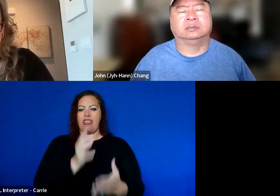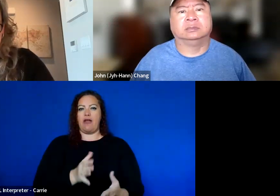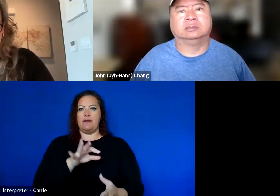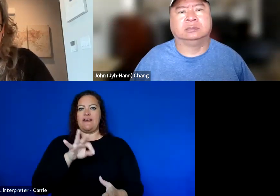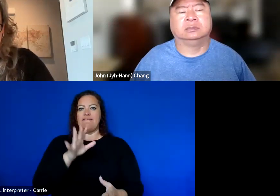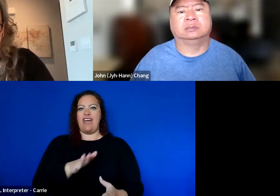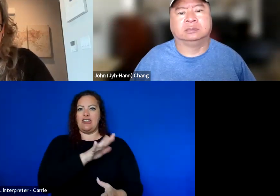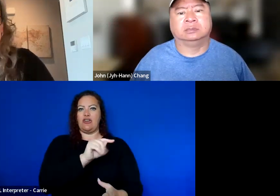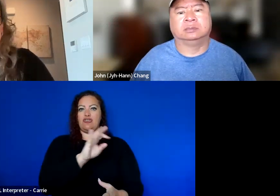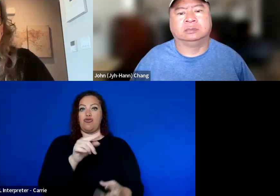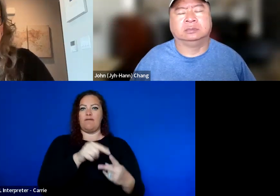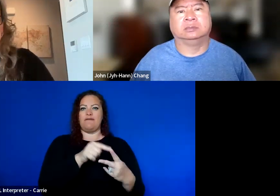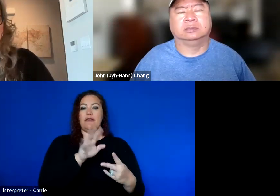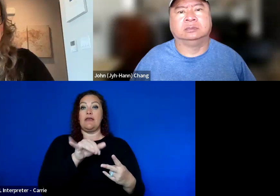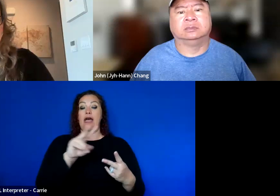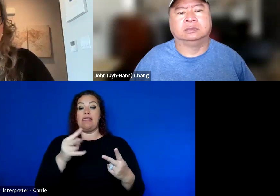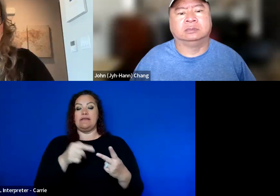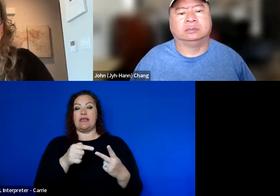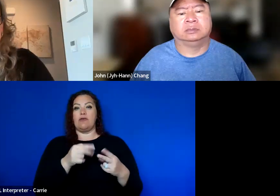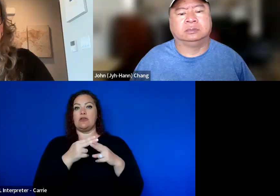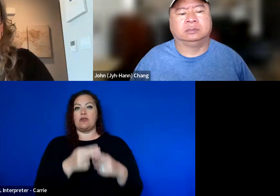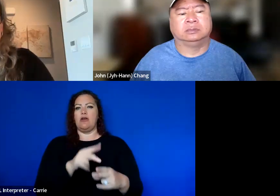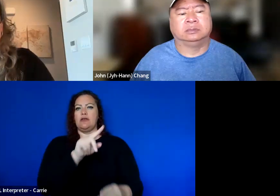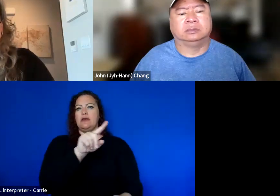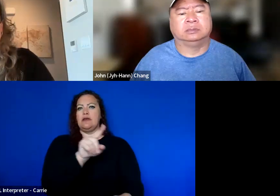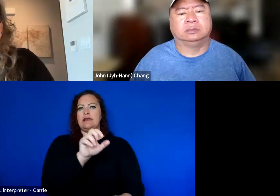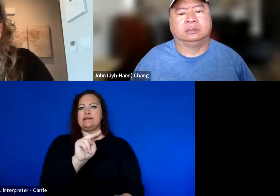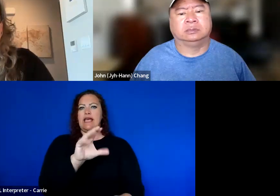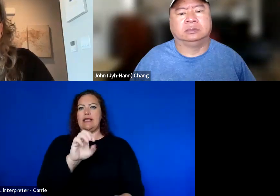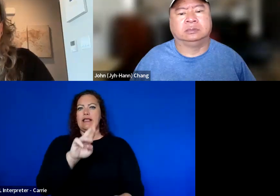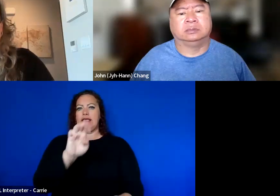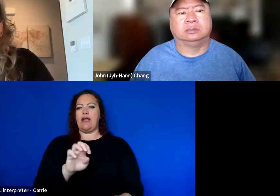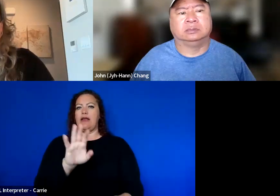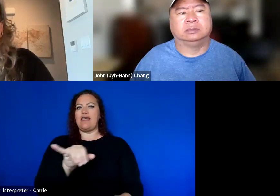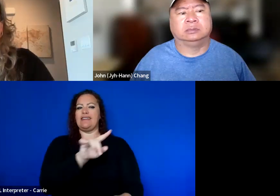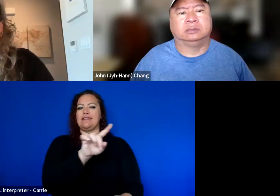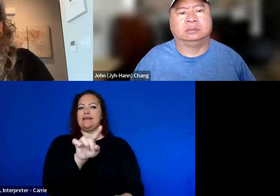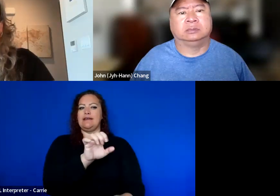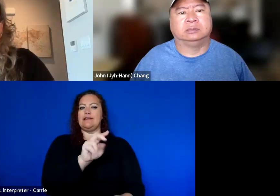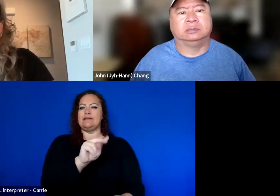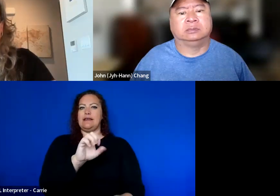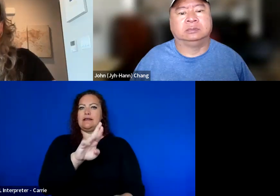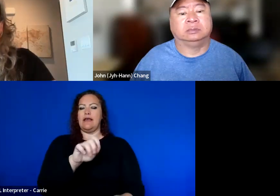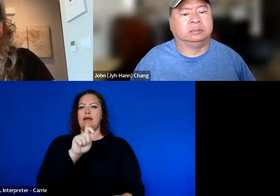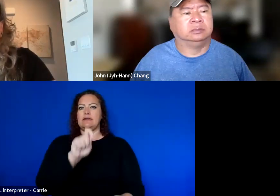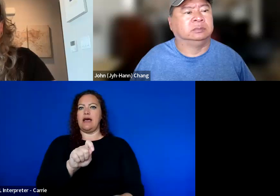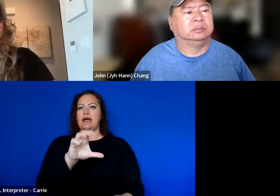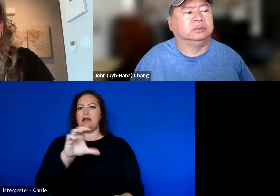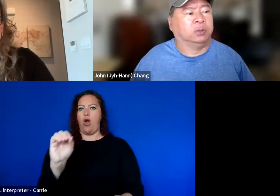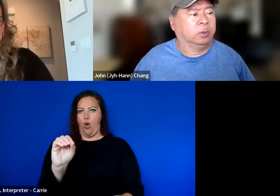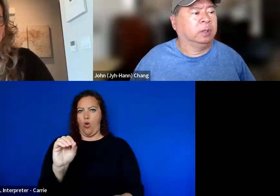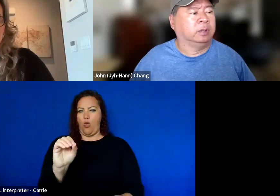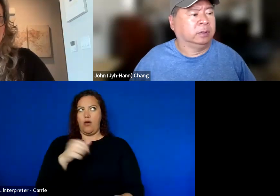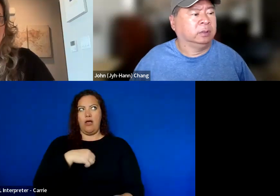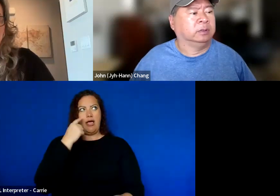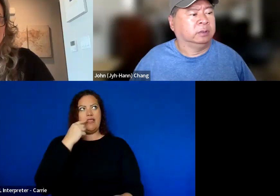And then the second one is called Zen Care, and it's zencare.co. Co. I think